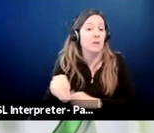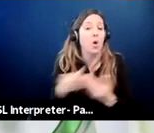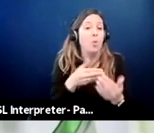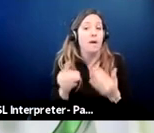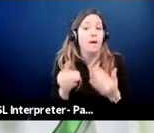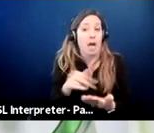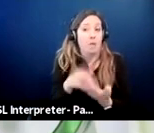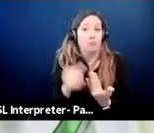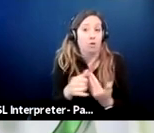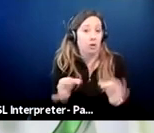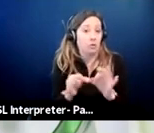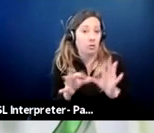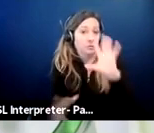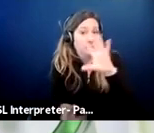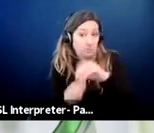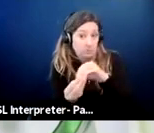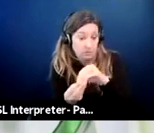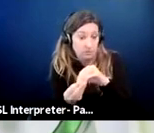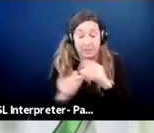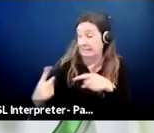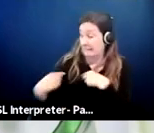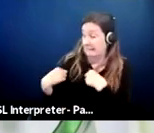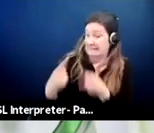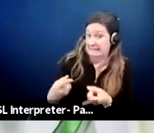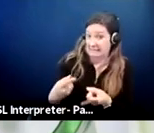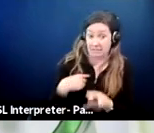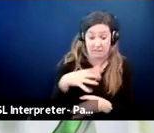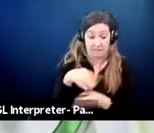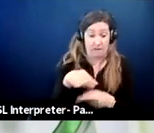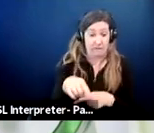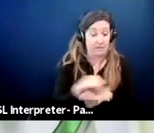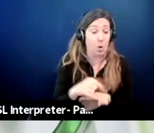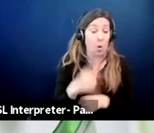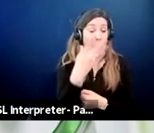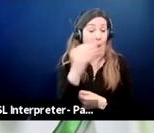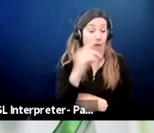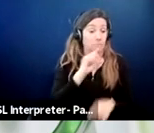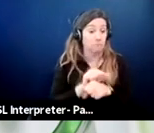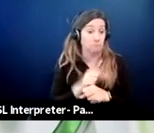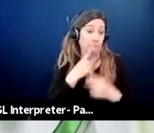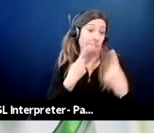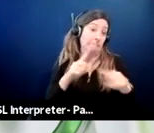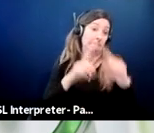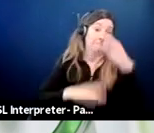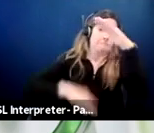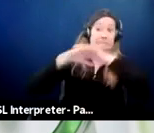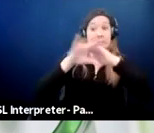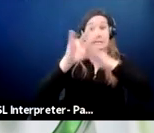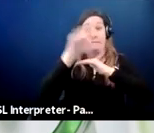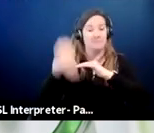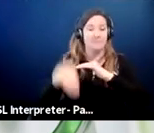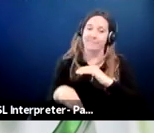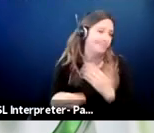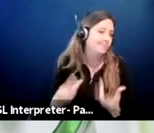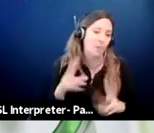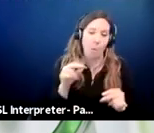To date, in the last 8 years or 9 years I've been involved in this industry, I've never seen one company get to that 70% mark because they have other projects